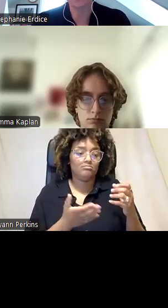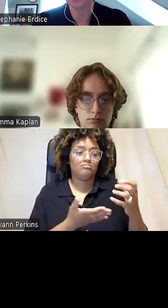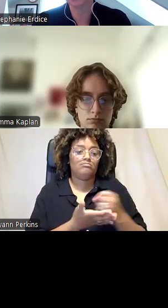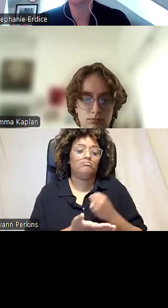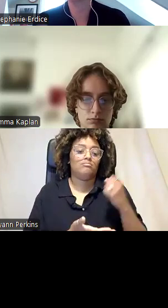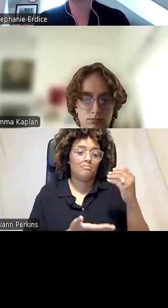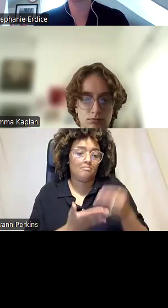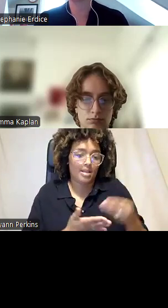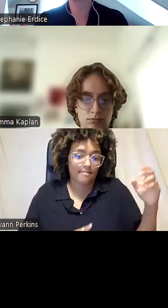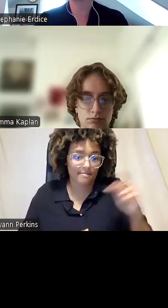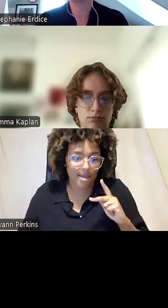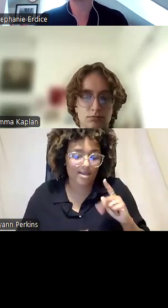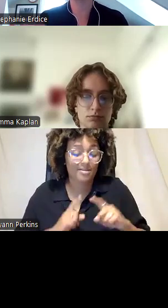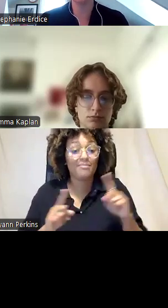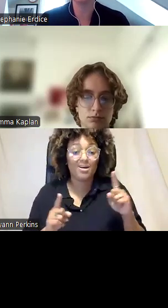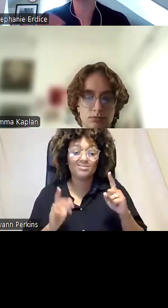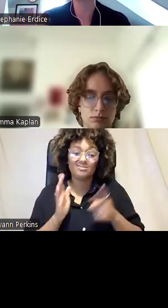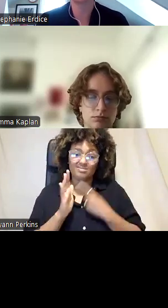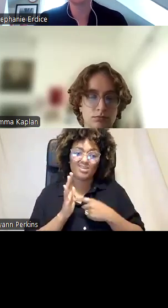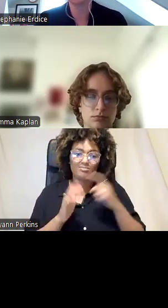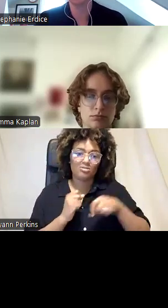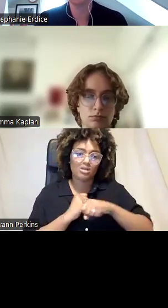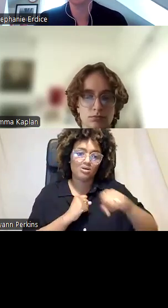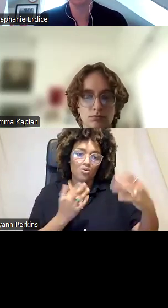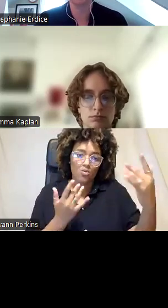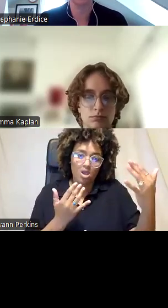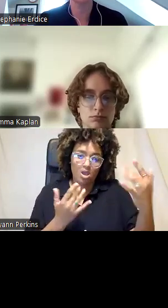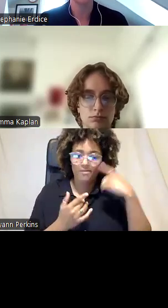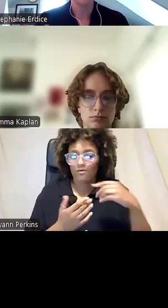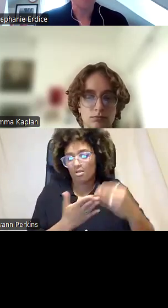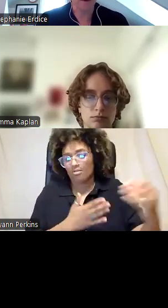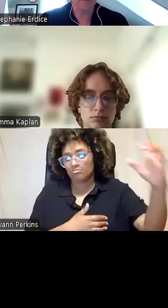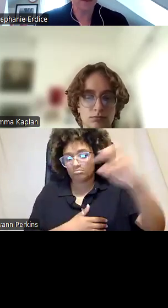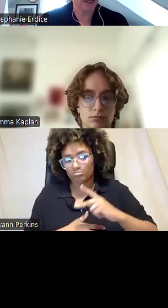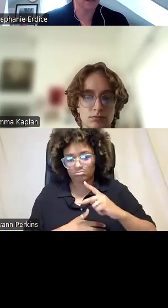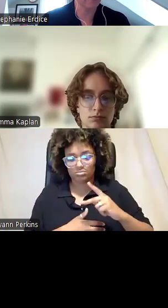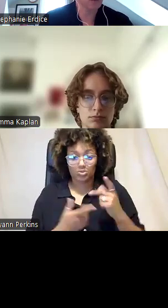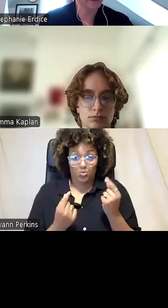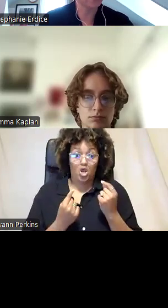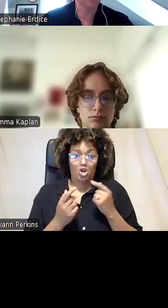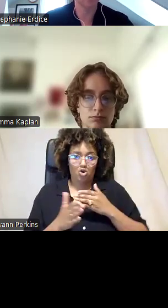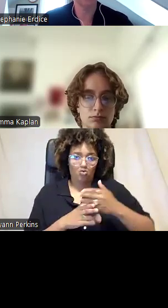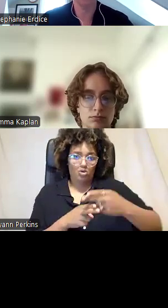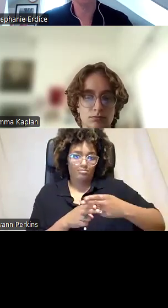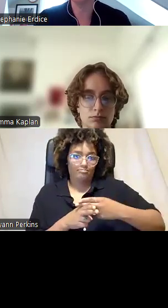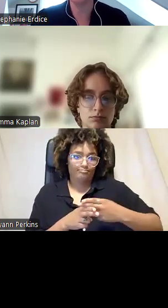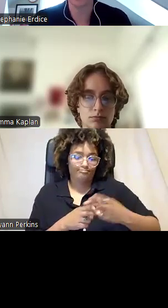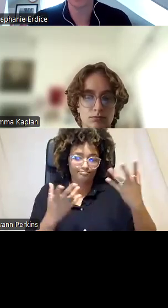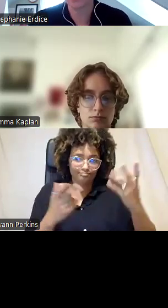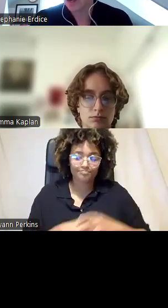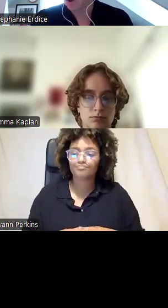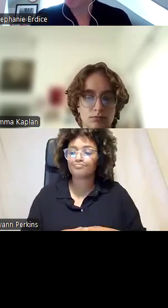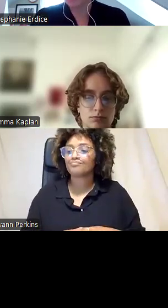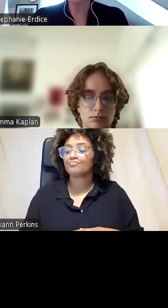isn't fast. So they need access to money immediately so they can do some of those other things. One of the things, I'll give a quick example before we